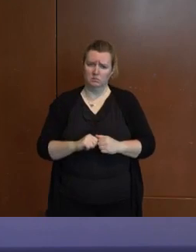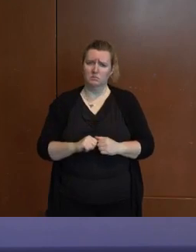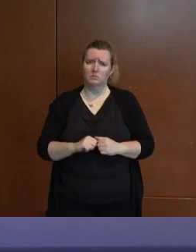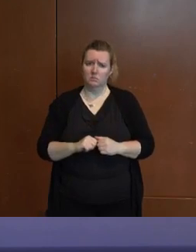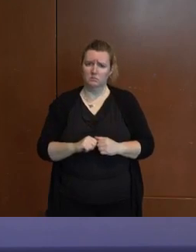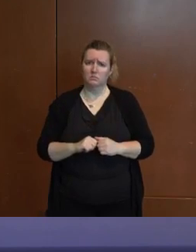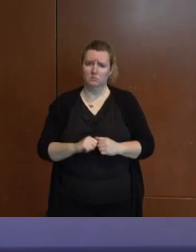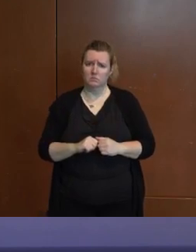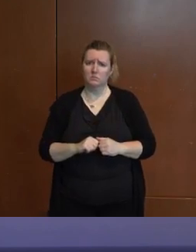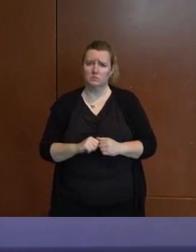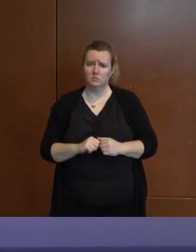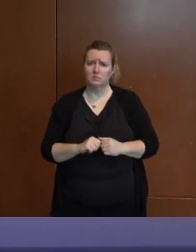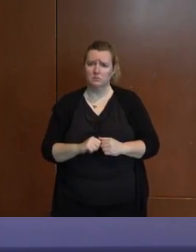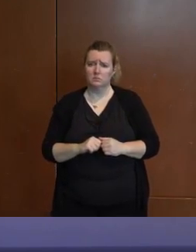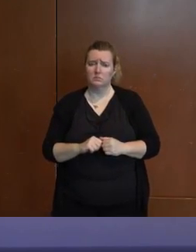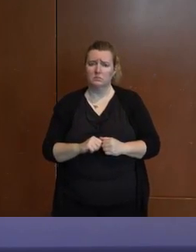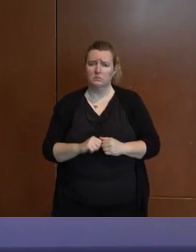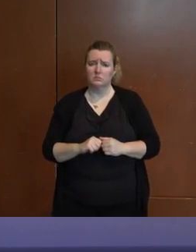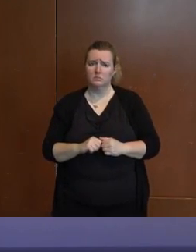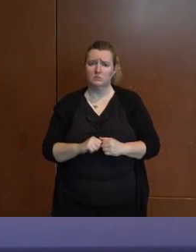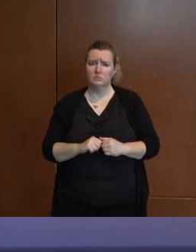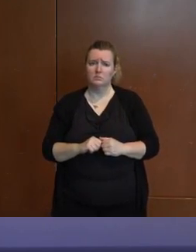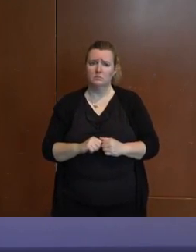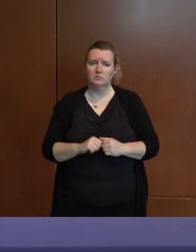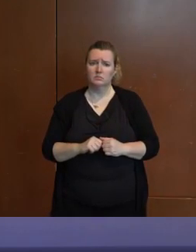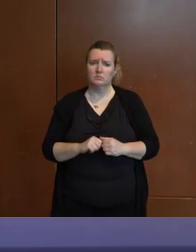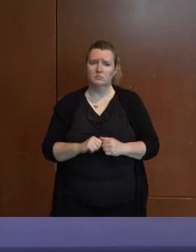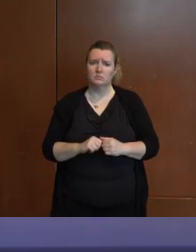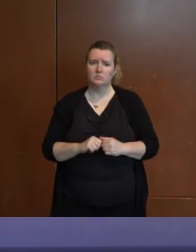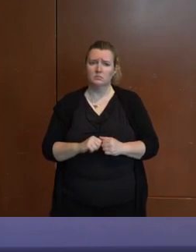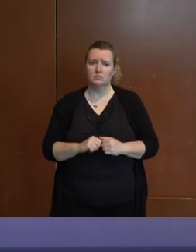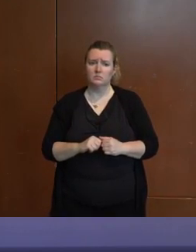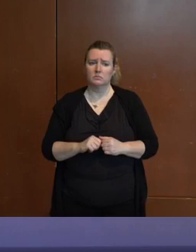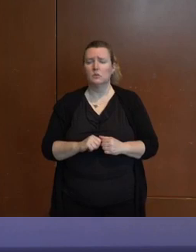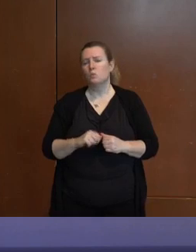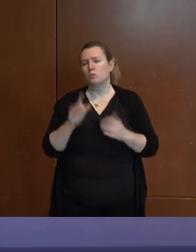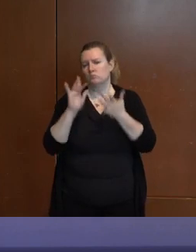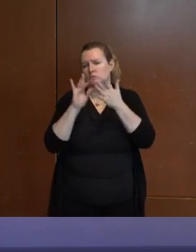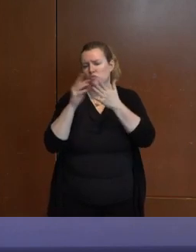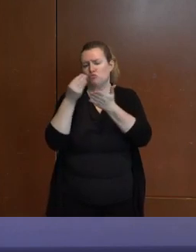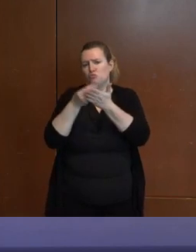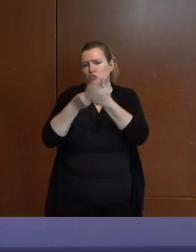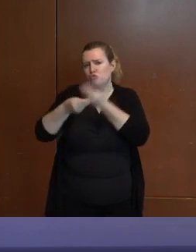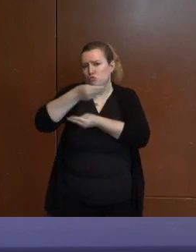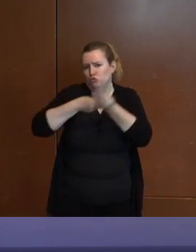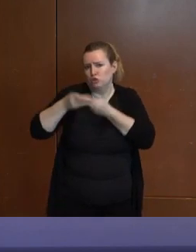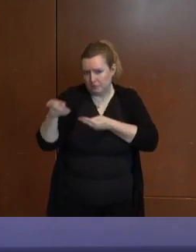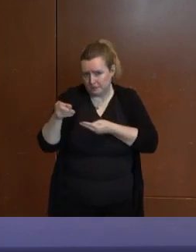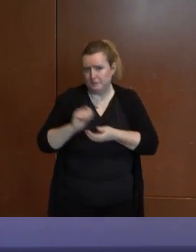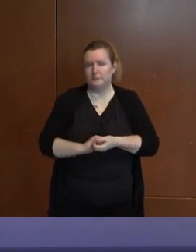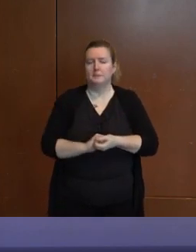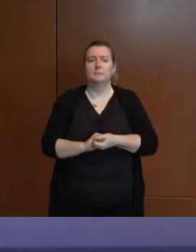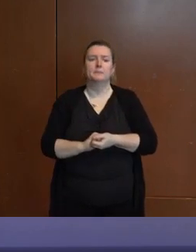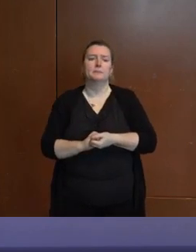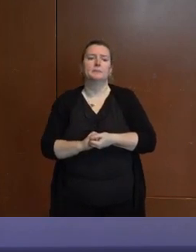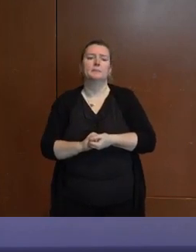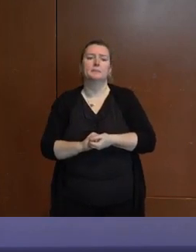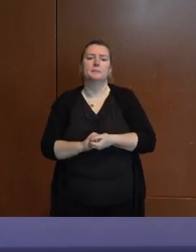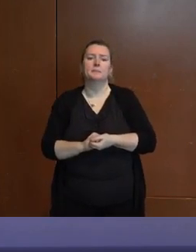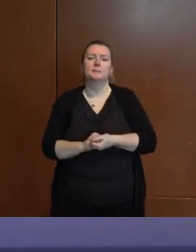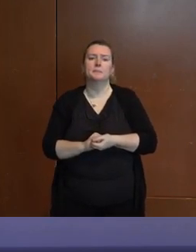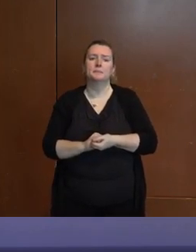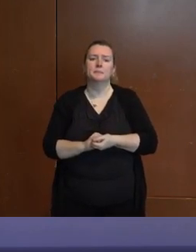is something that we're in close touch with the treasurer on. And it's too early to say anything about what I mentioned